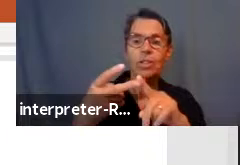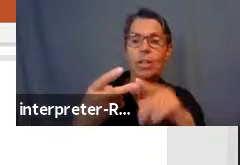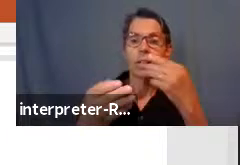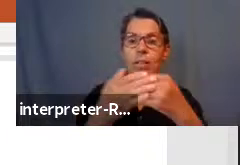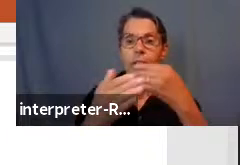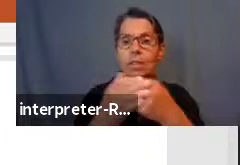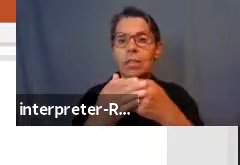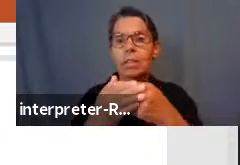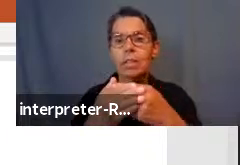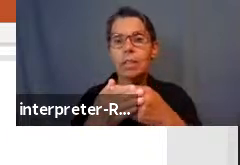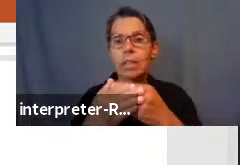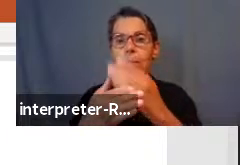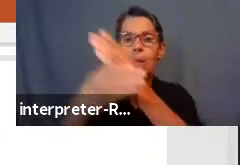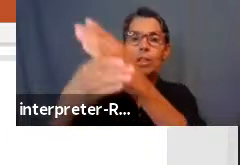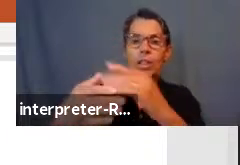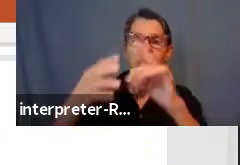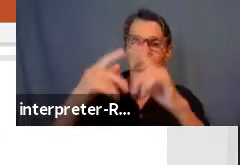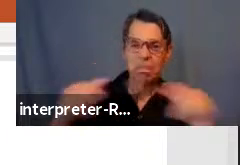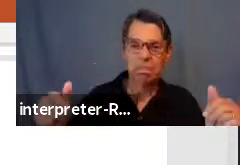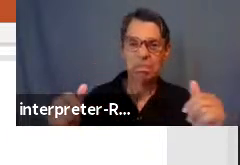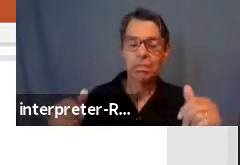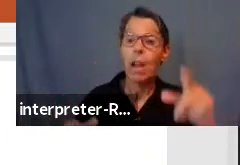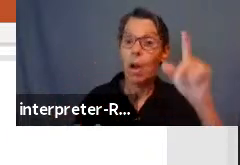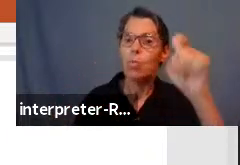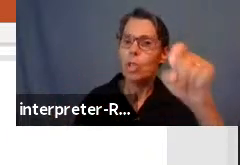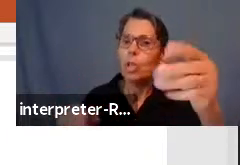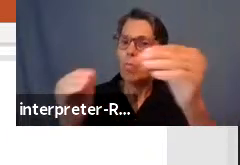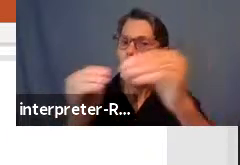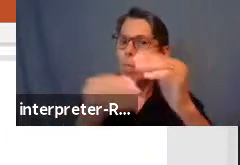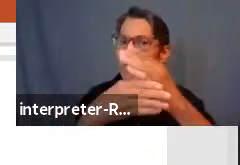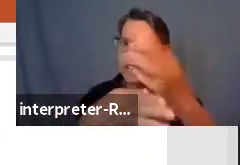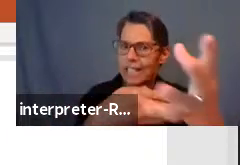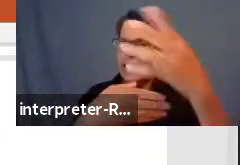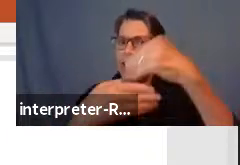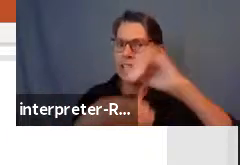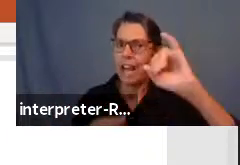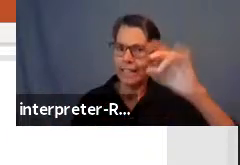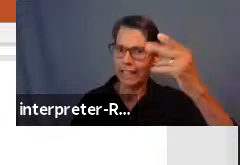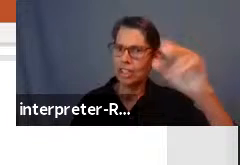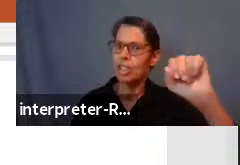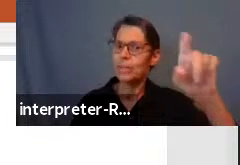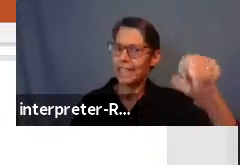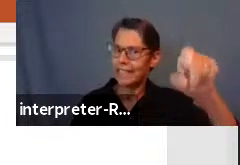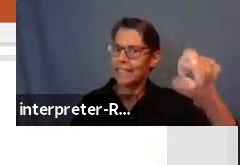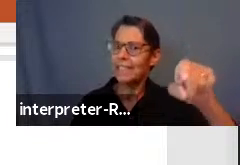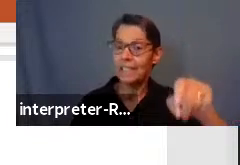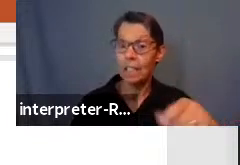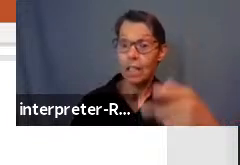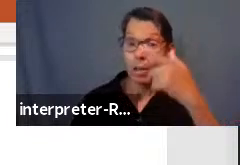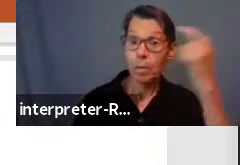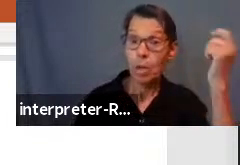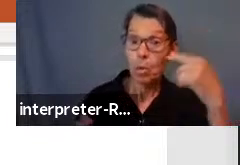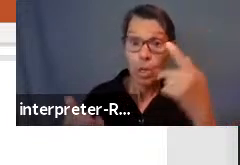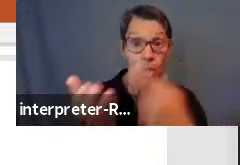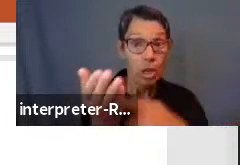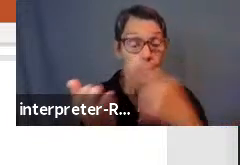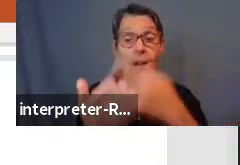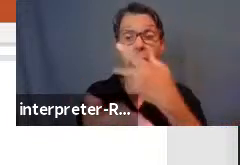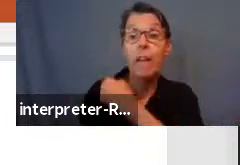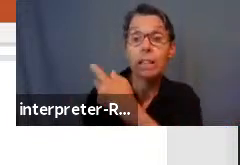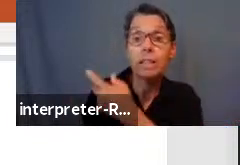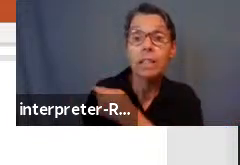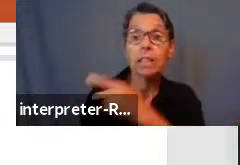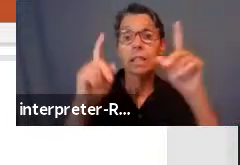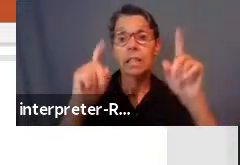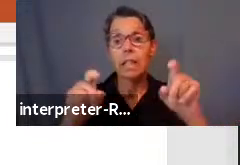And I think there needs to be much more of that within our program, because that's really where this gets to. We talk about vaccines and testing